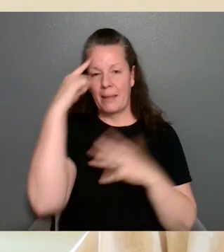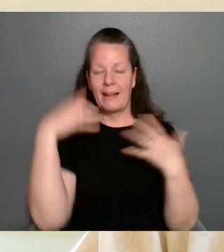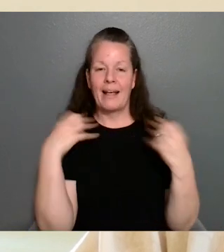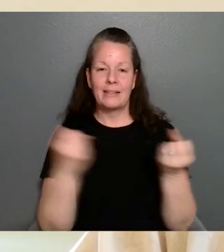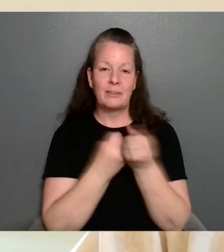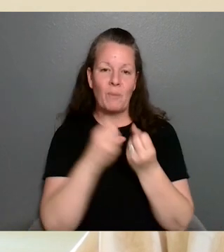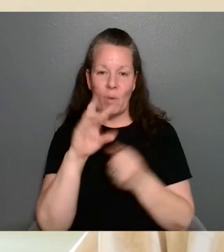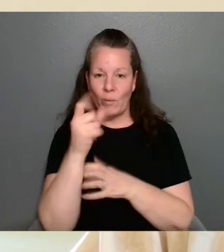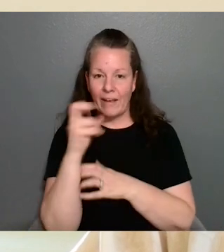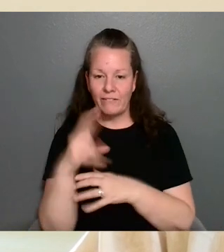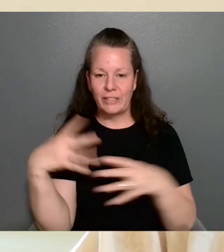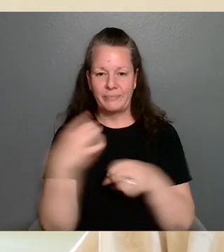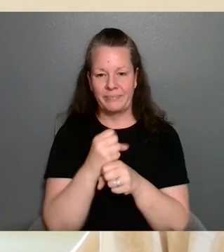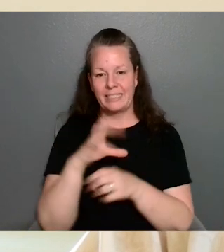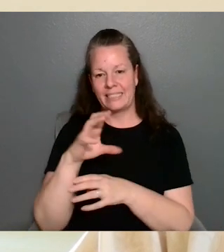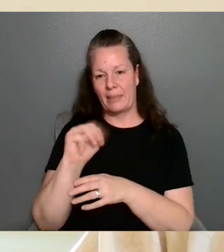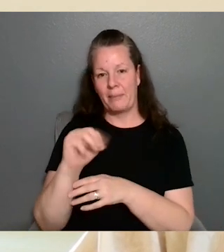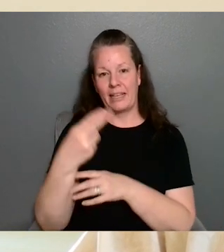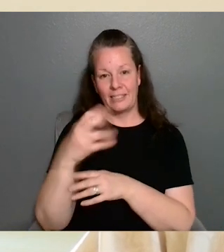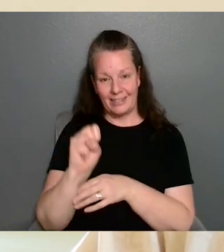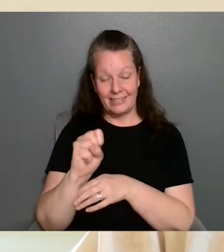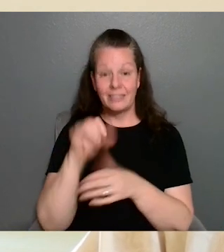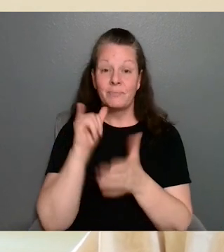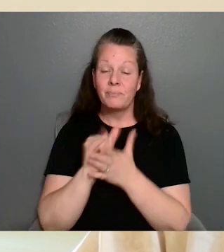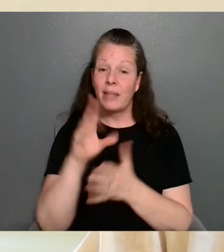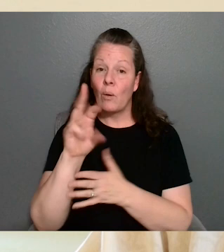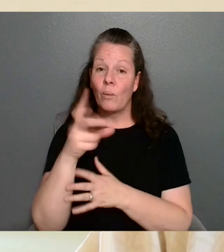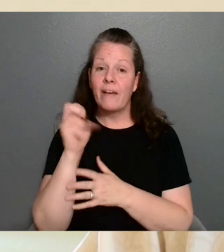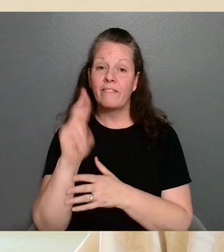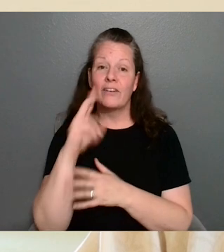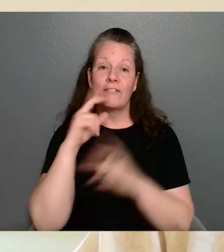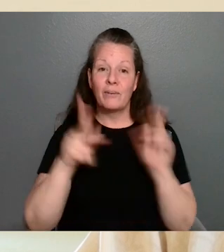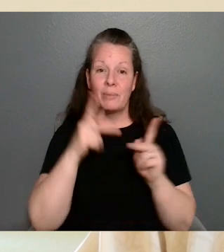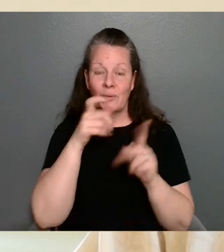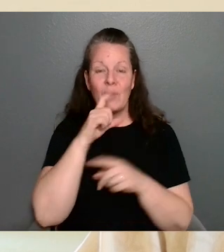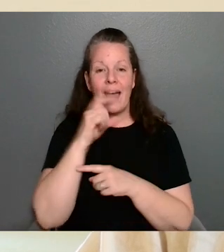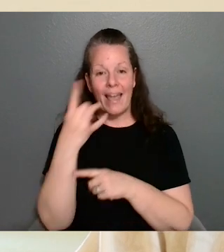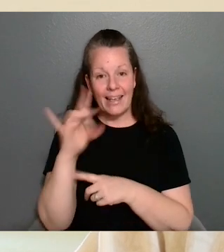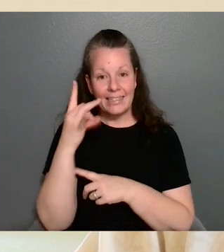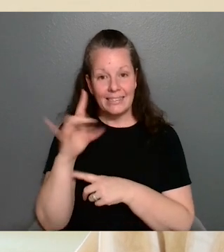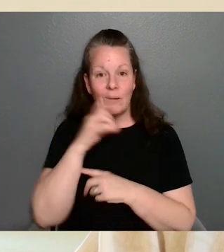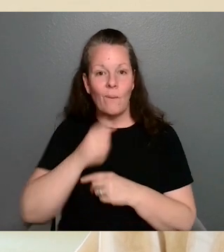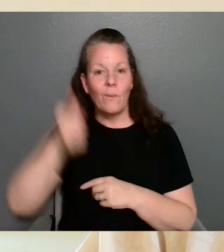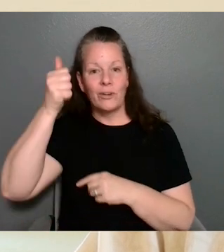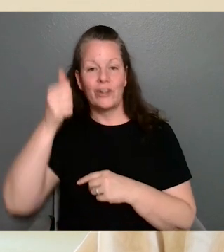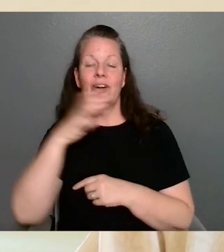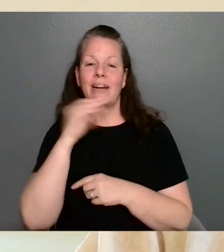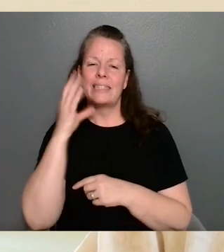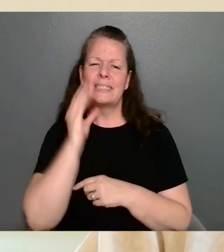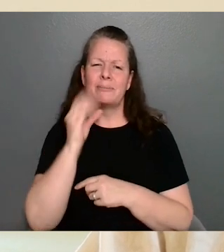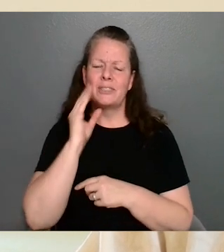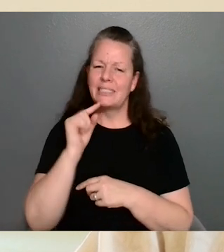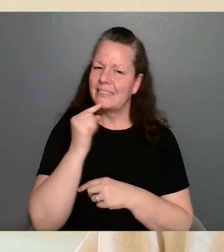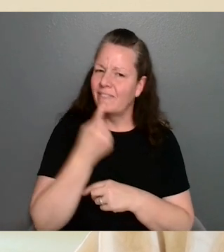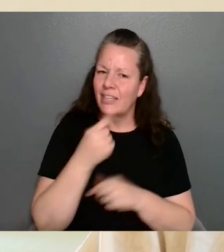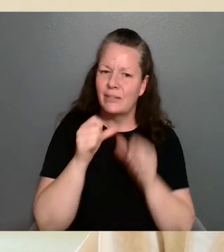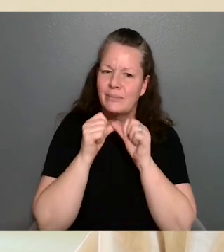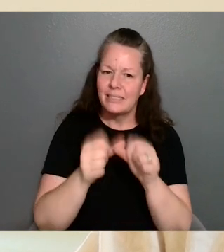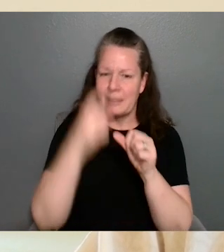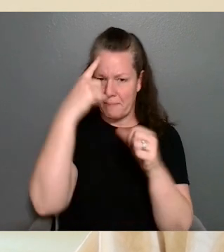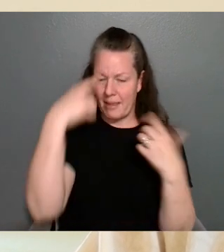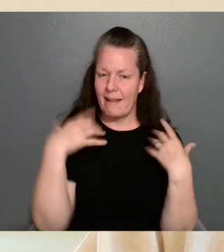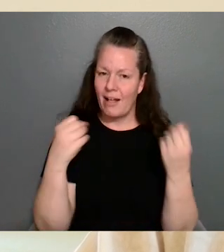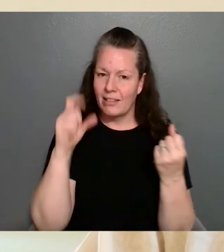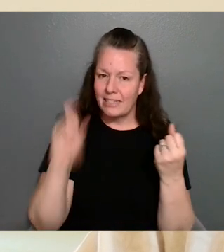Supports Waiver, or CMHS. This waiver is for people who are 18 or older who experience a severe and persistent mental